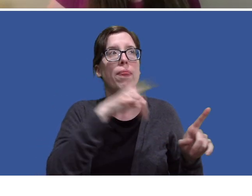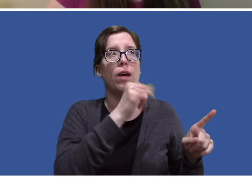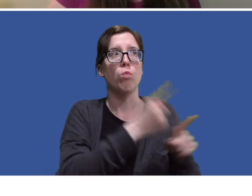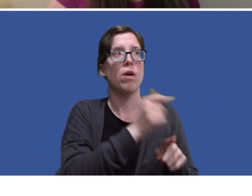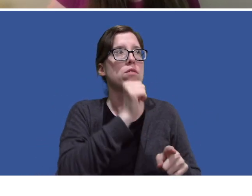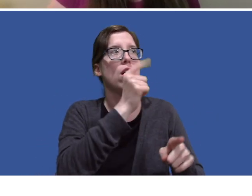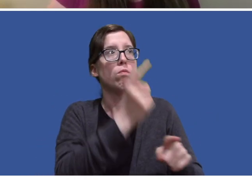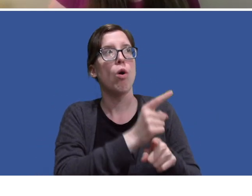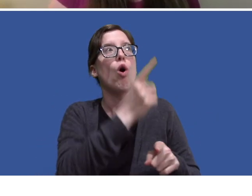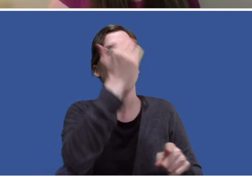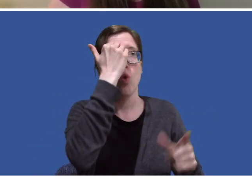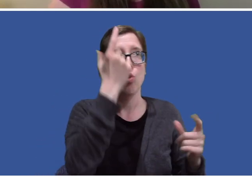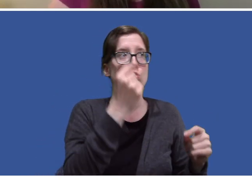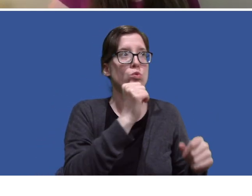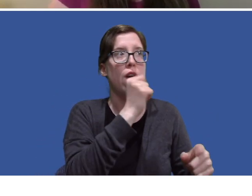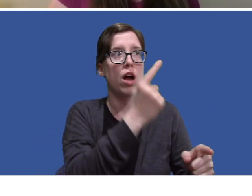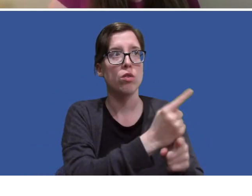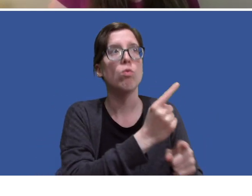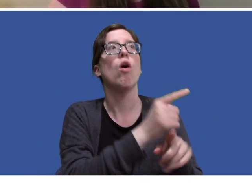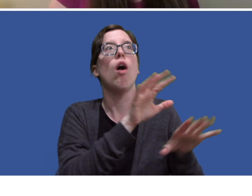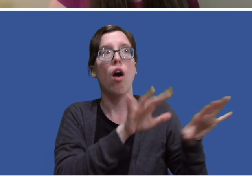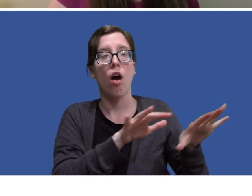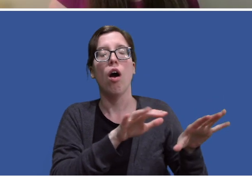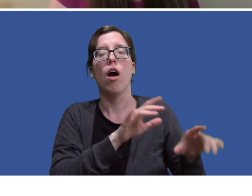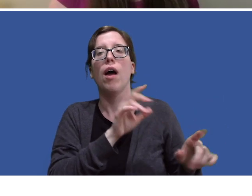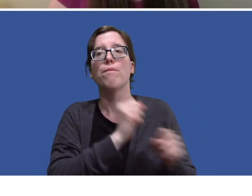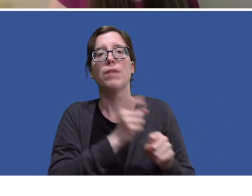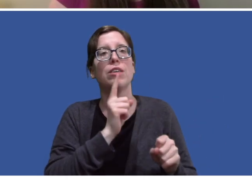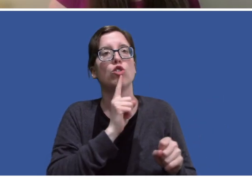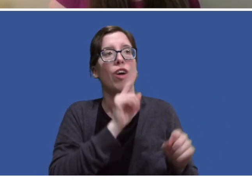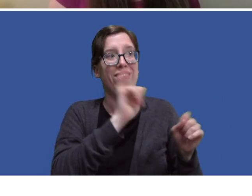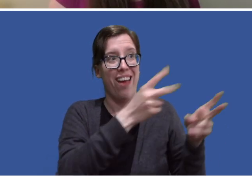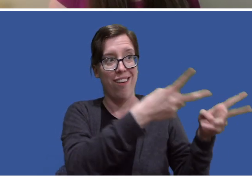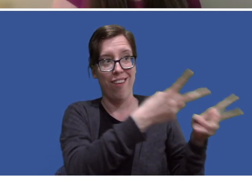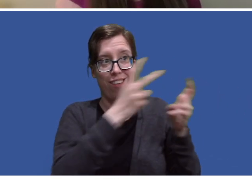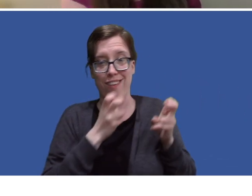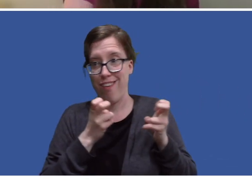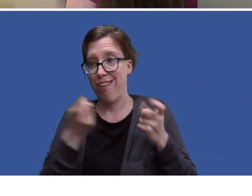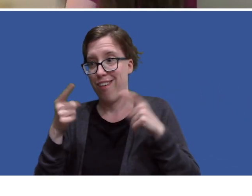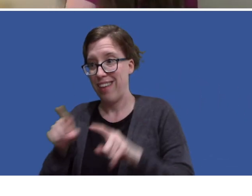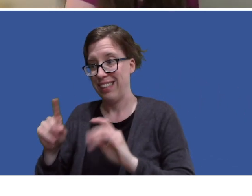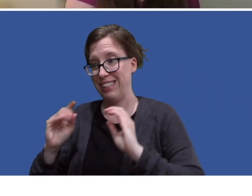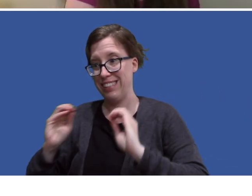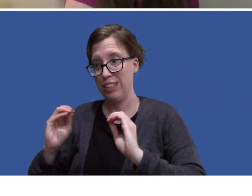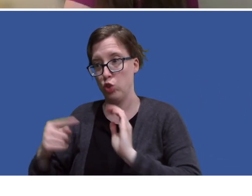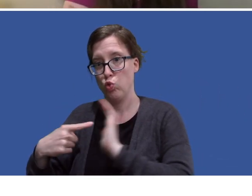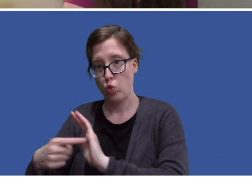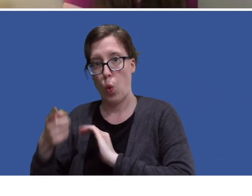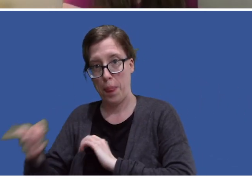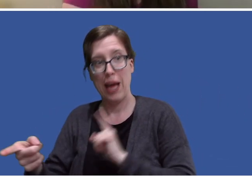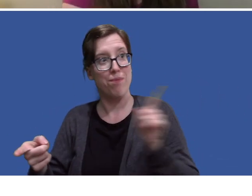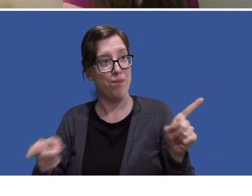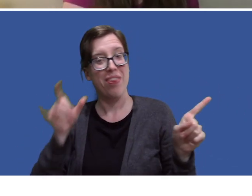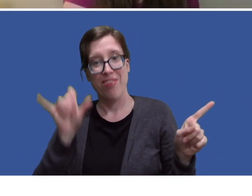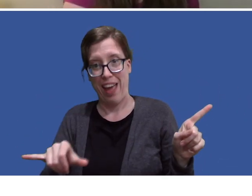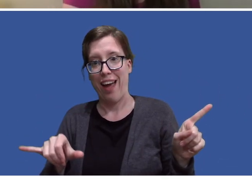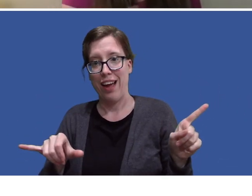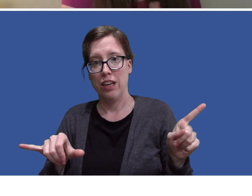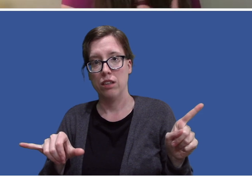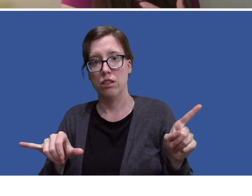child, that you're pointing it out when it's happening around them. Oftentimes it's easier to learn from other people